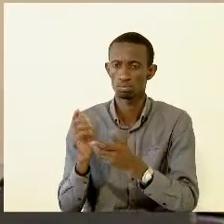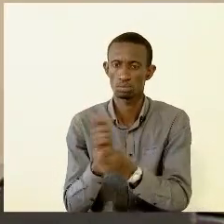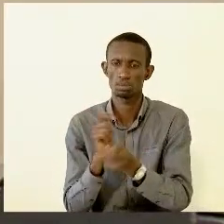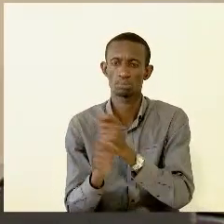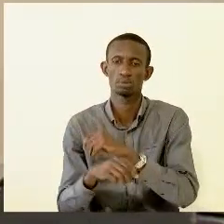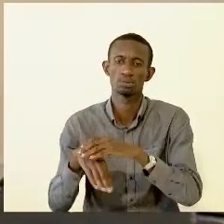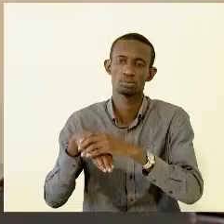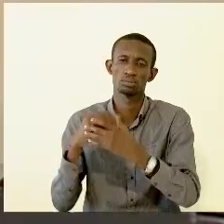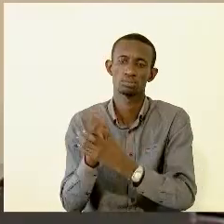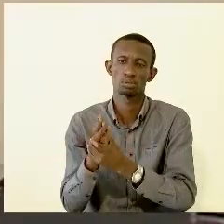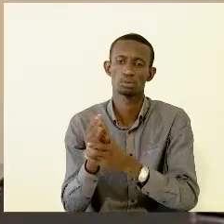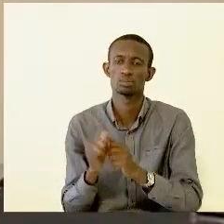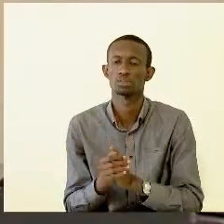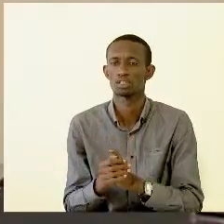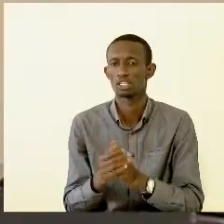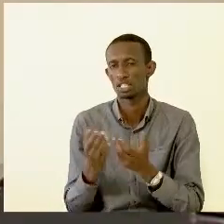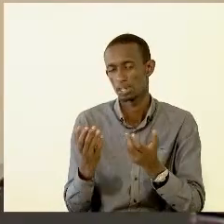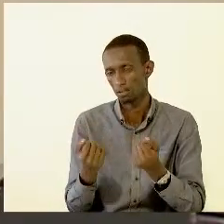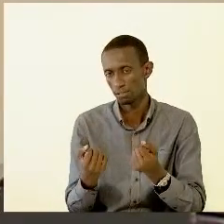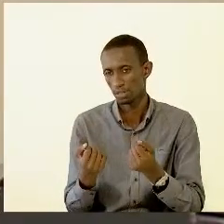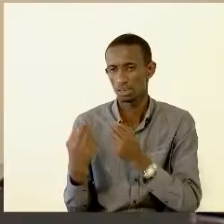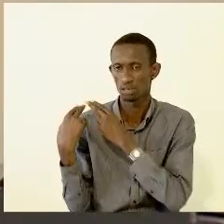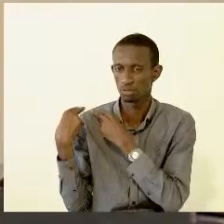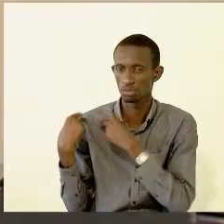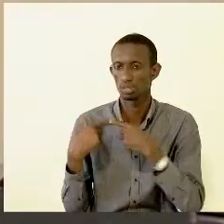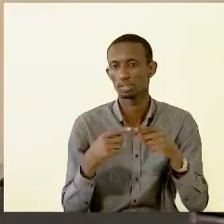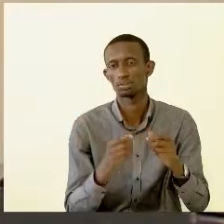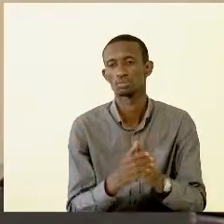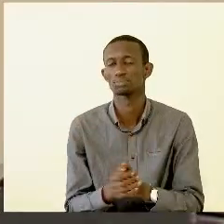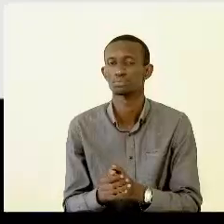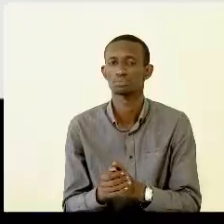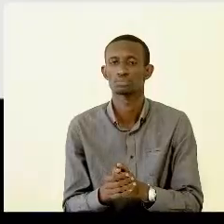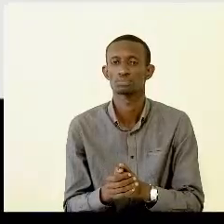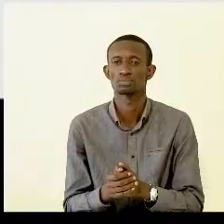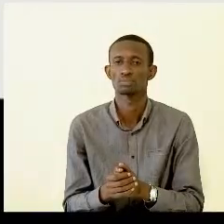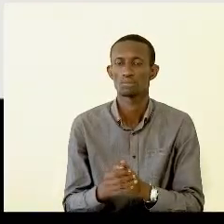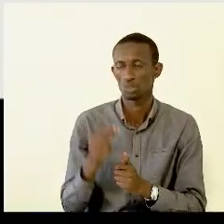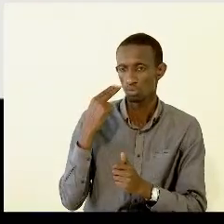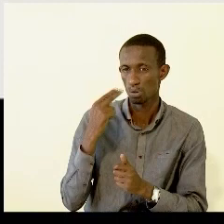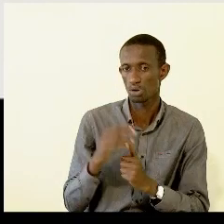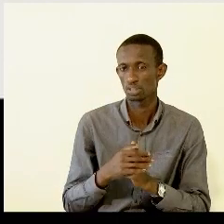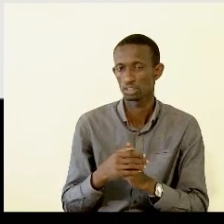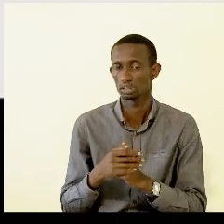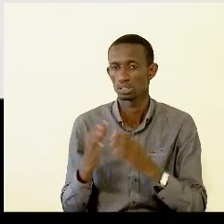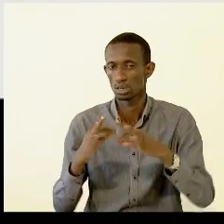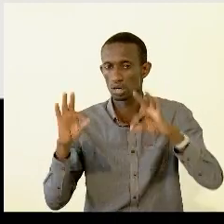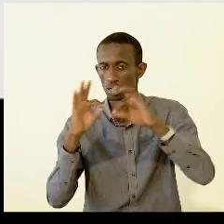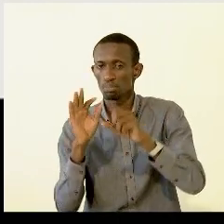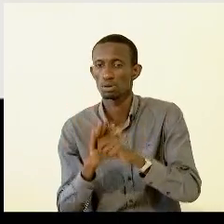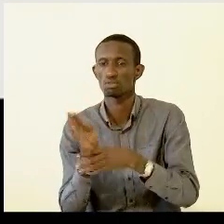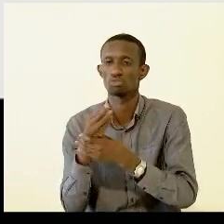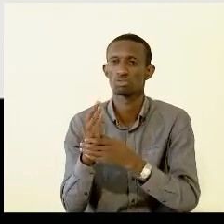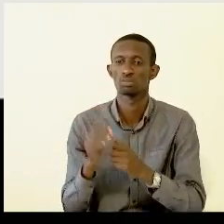are specialized to perform different functions. And then we have seen functions of